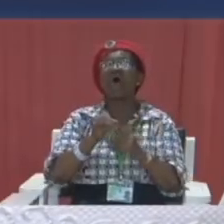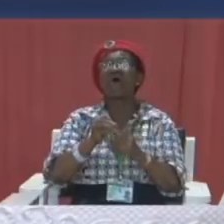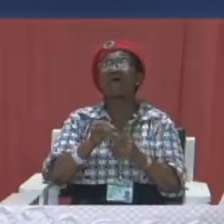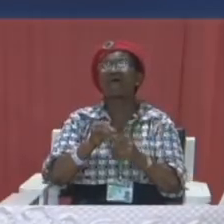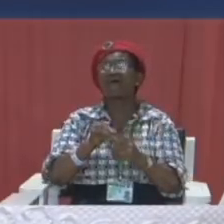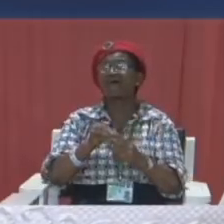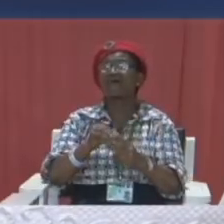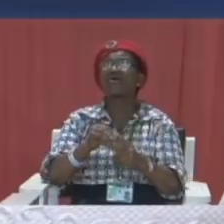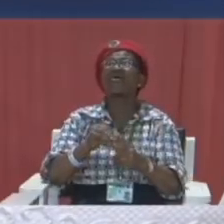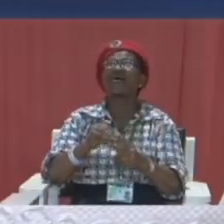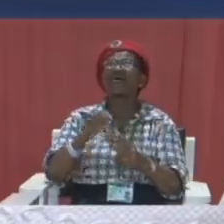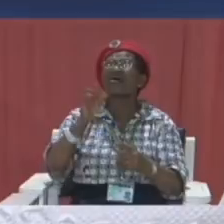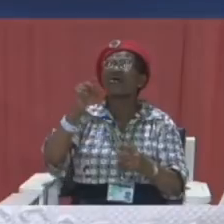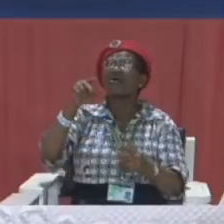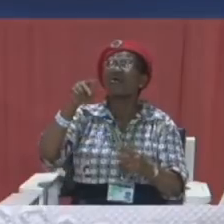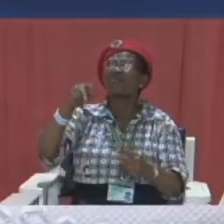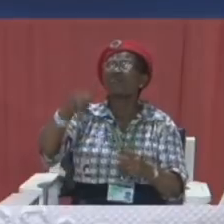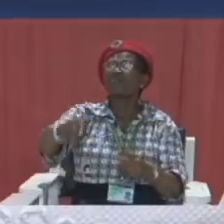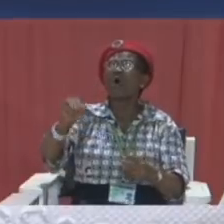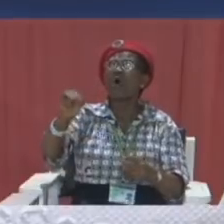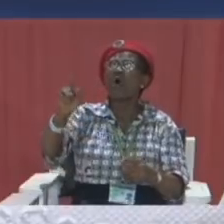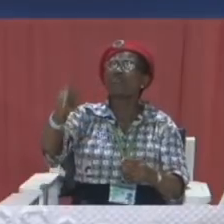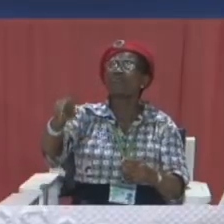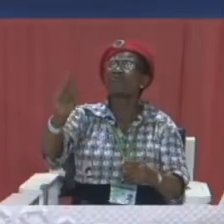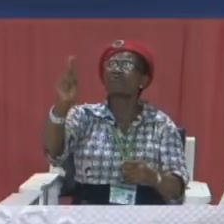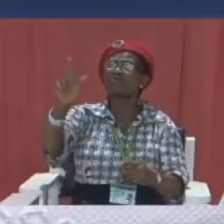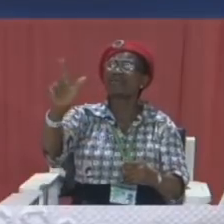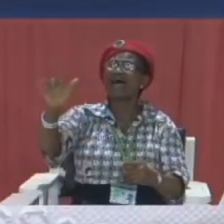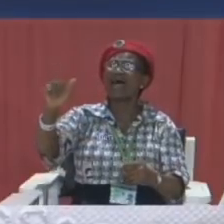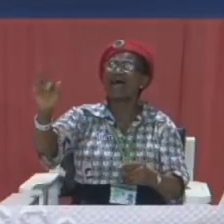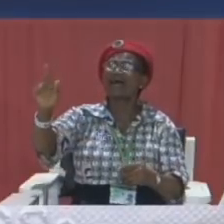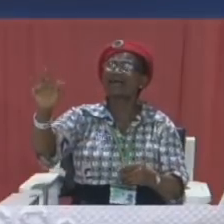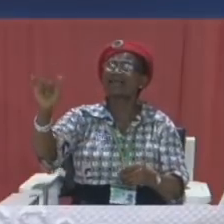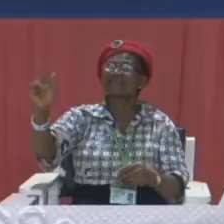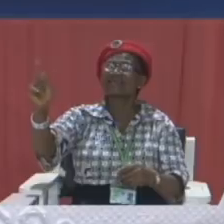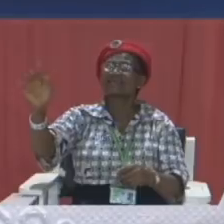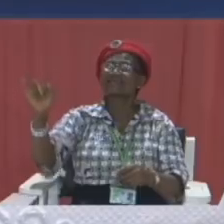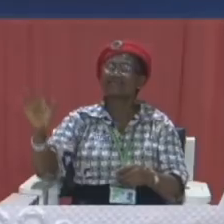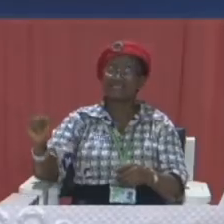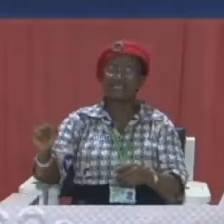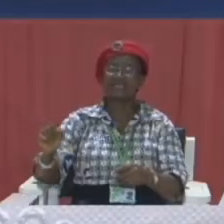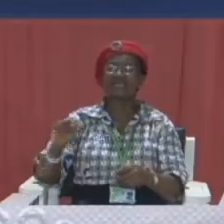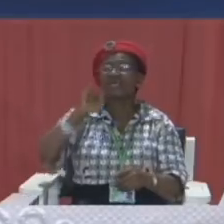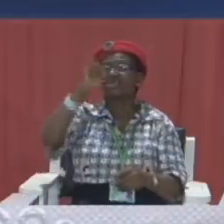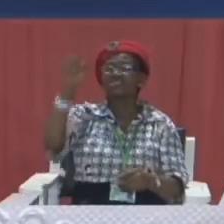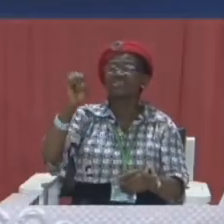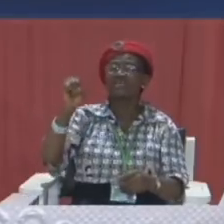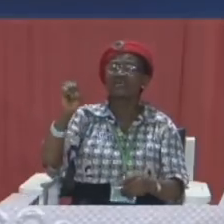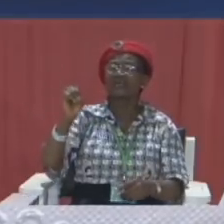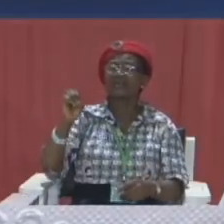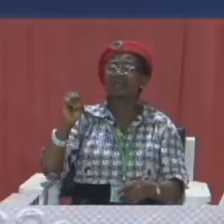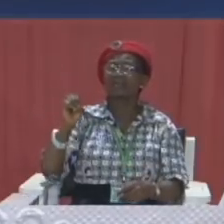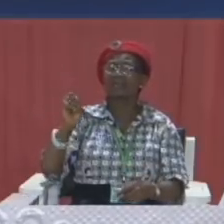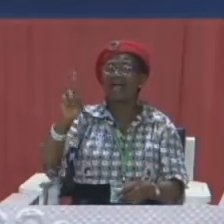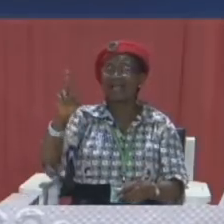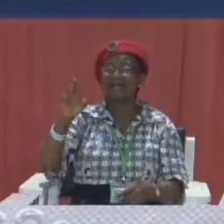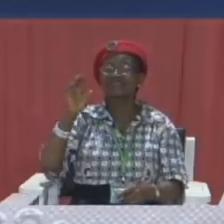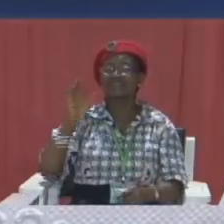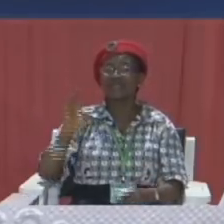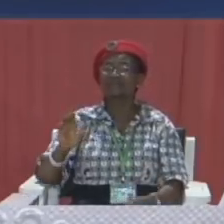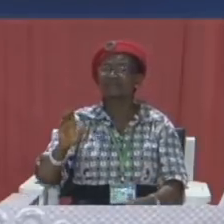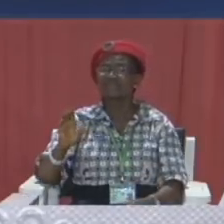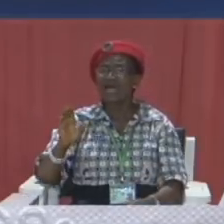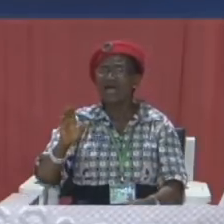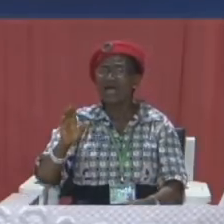ka to. Jeremiah 45 verse 5. Jeremiah ori karun din ni adota ese